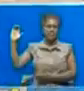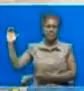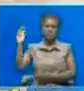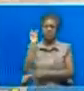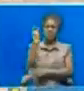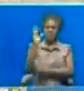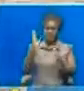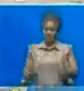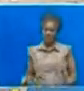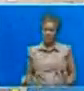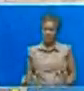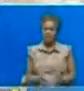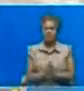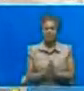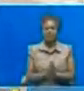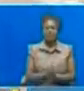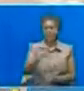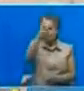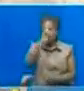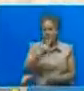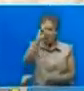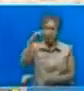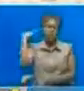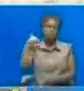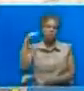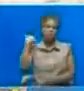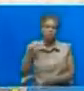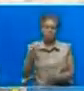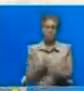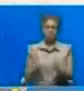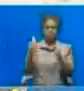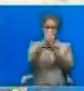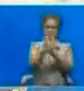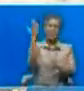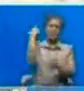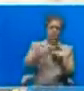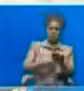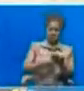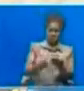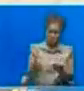Kiebey. The serious crimes unit that took over the case last week